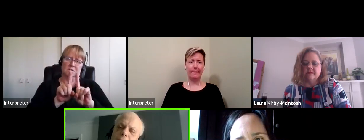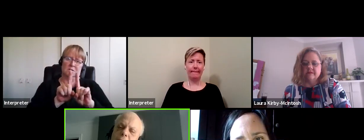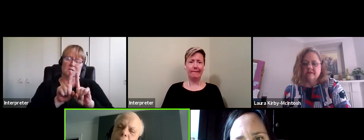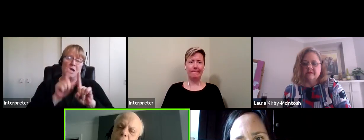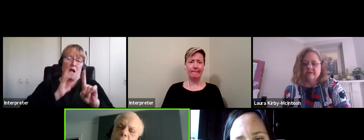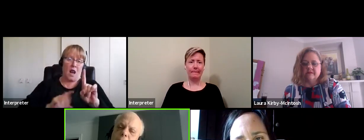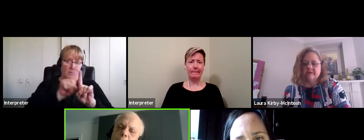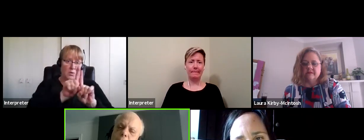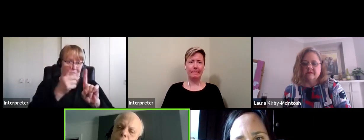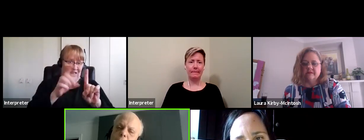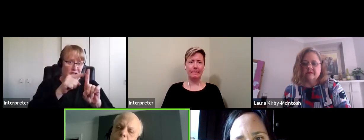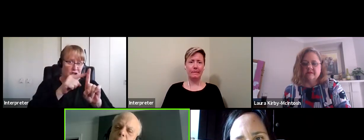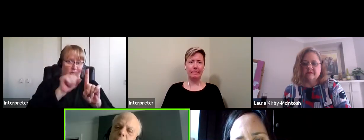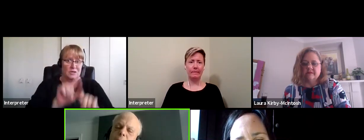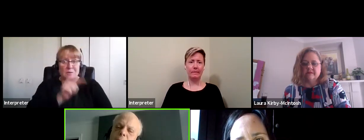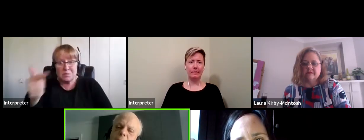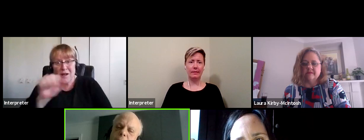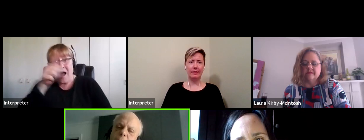to the next.